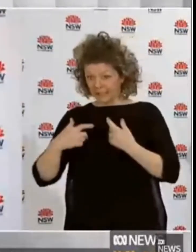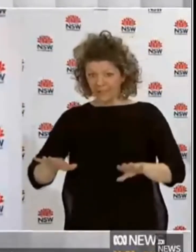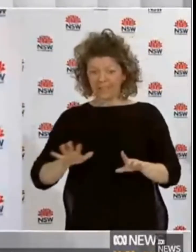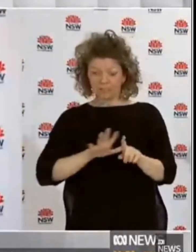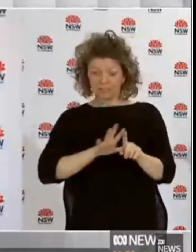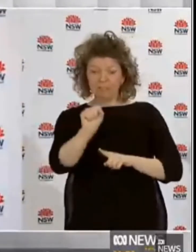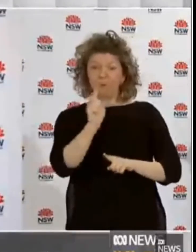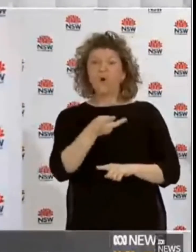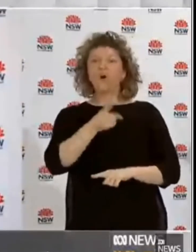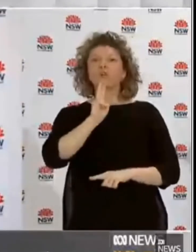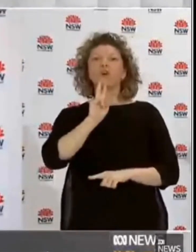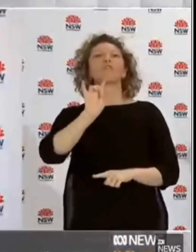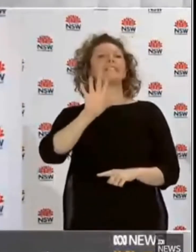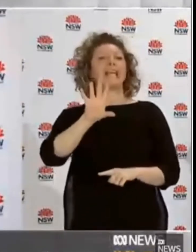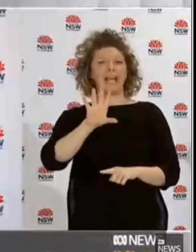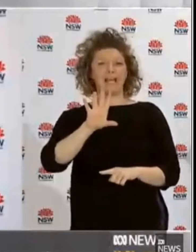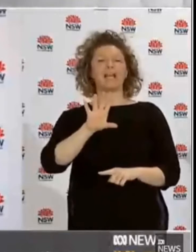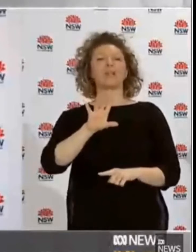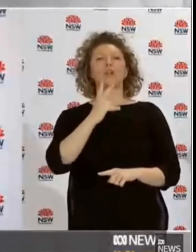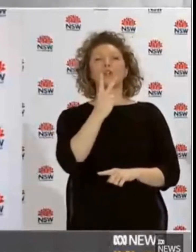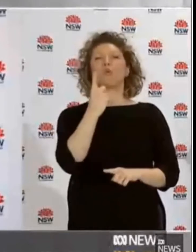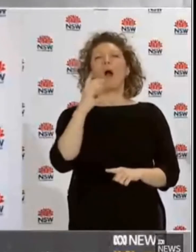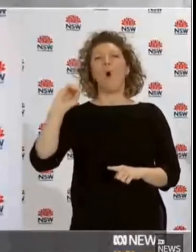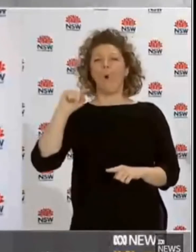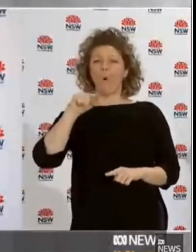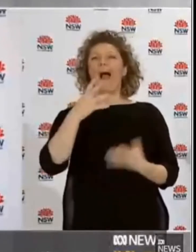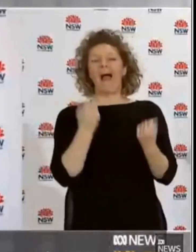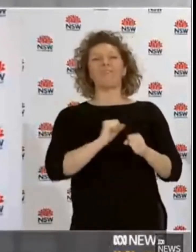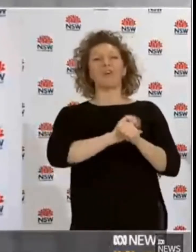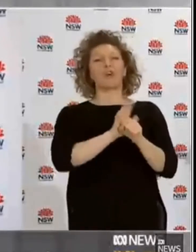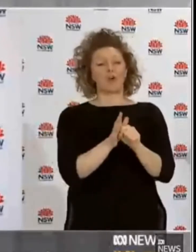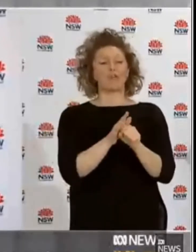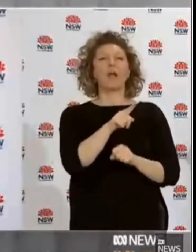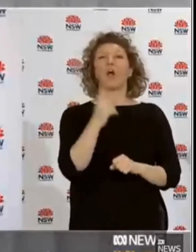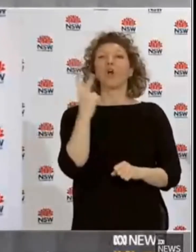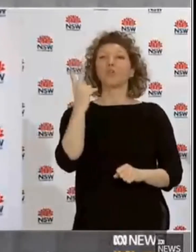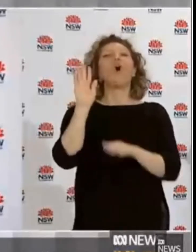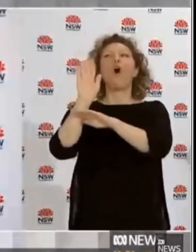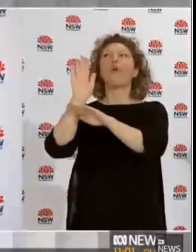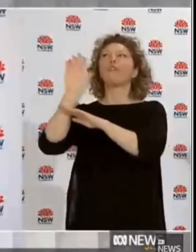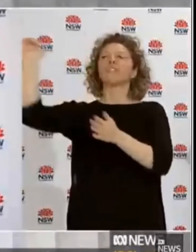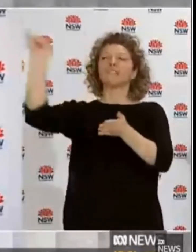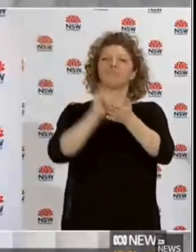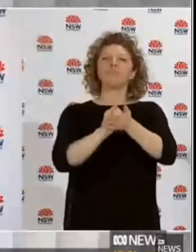210 cases locally acquired. There were 2 overseas acquired.